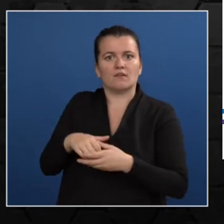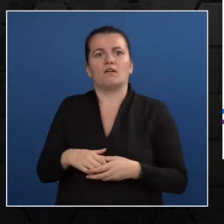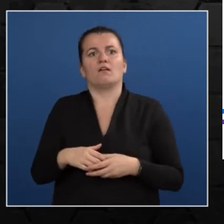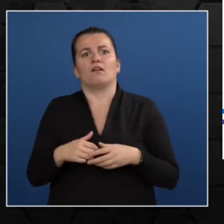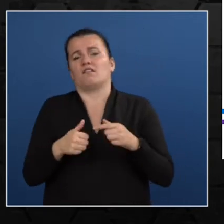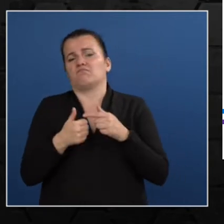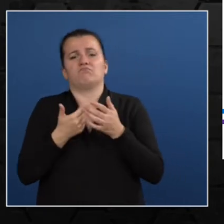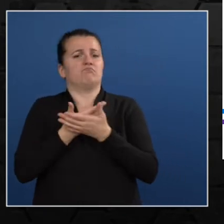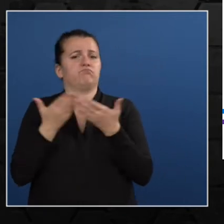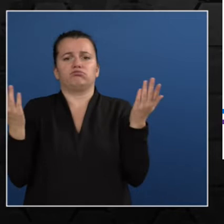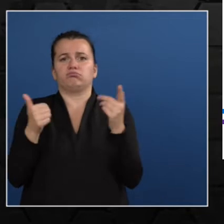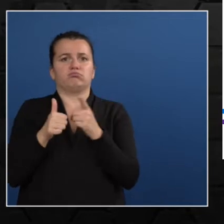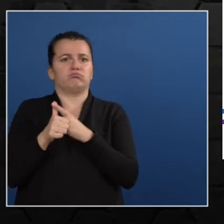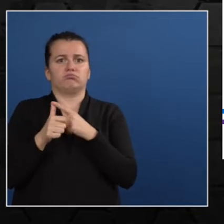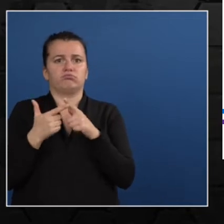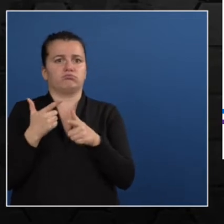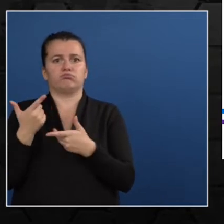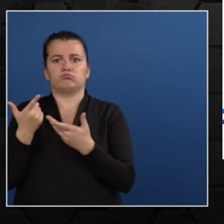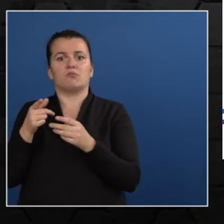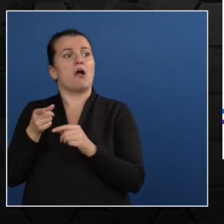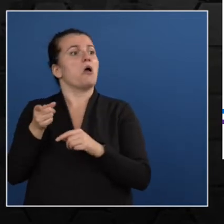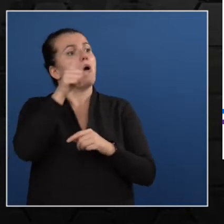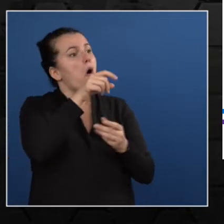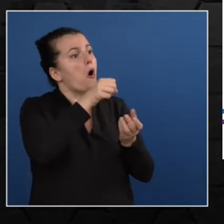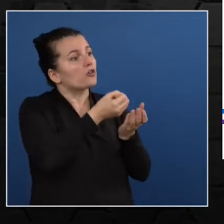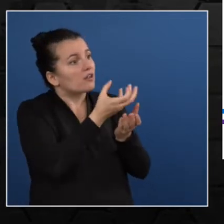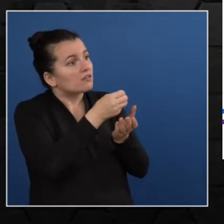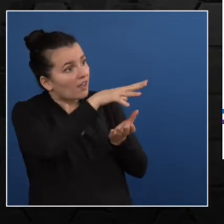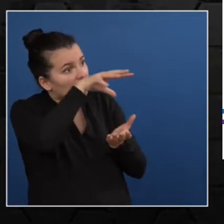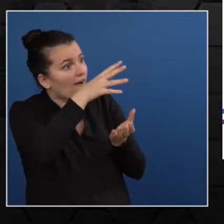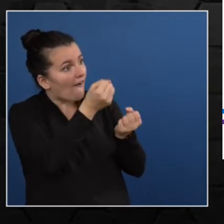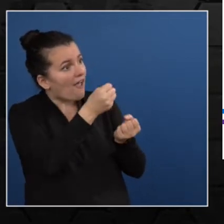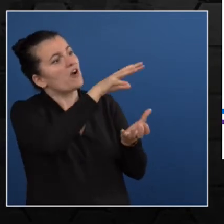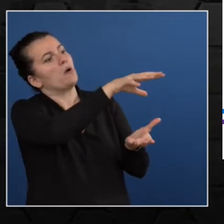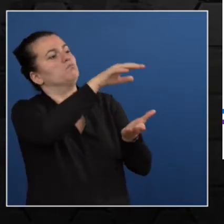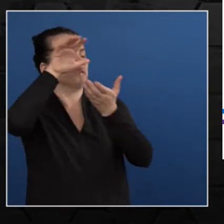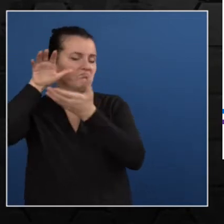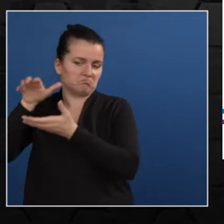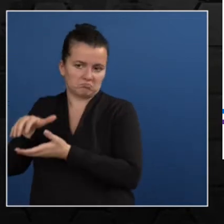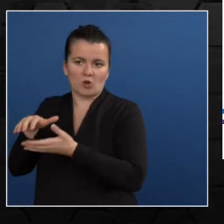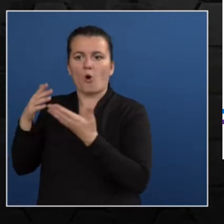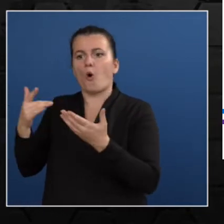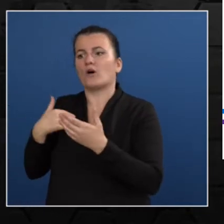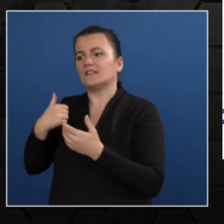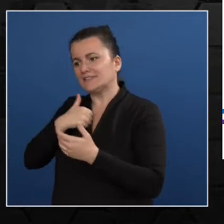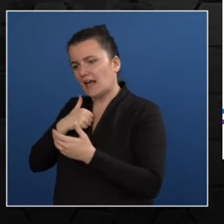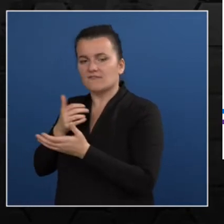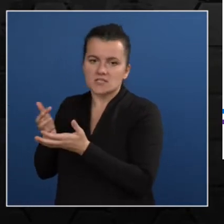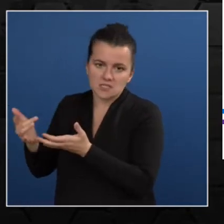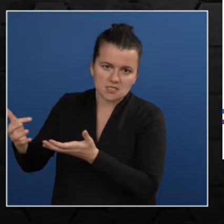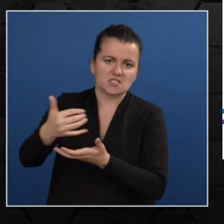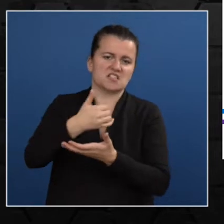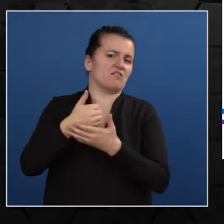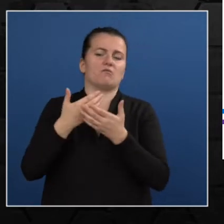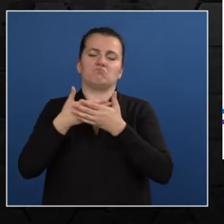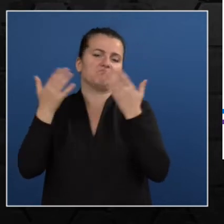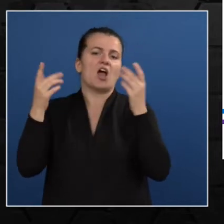get data from other databases, and totally depends upon the usage. It varies from company to company.